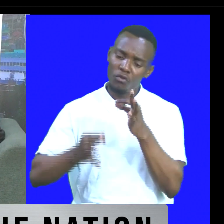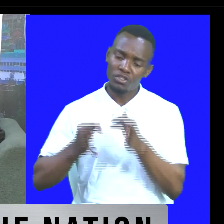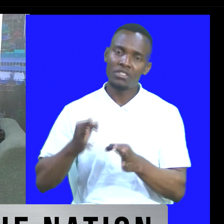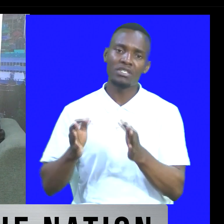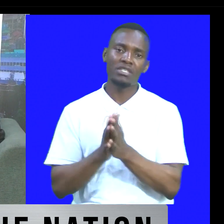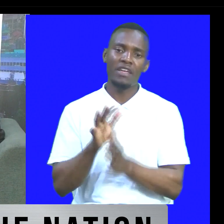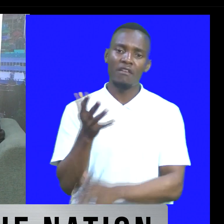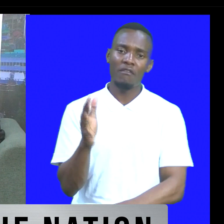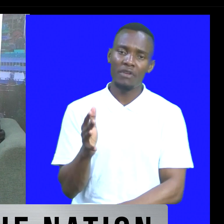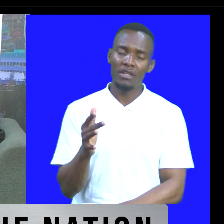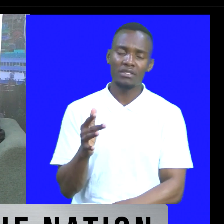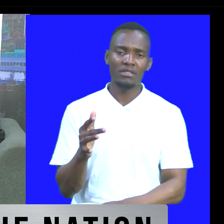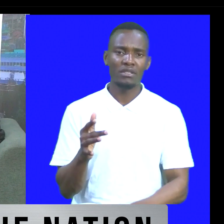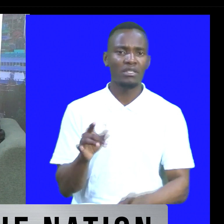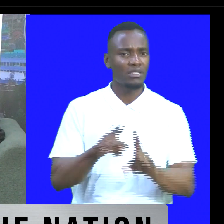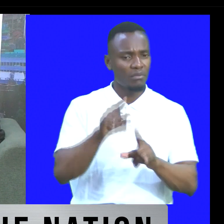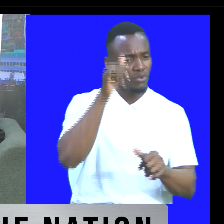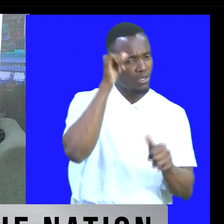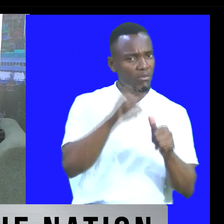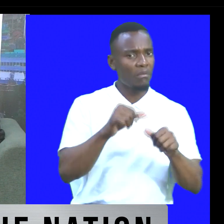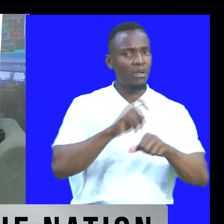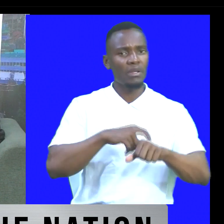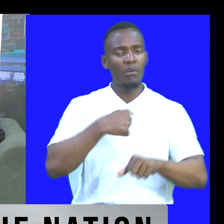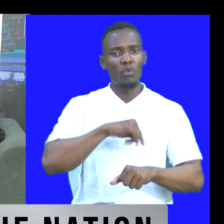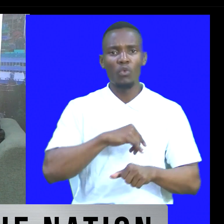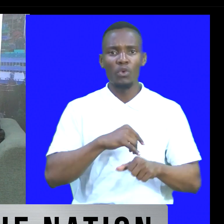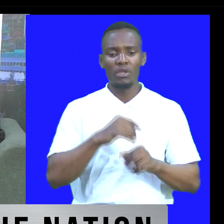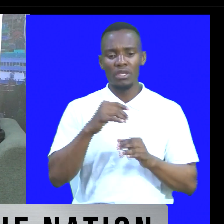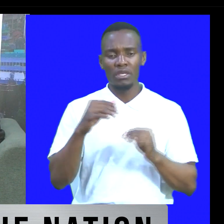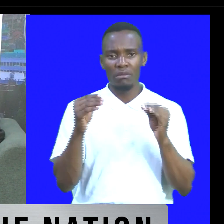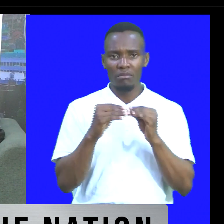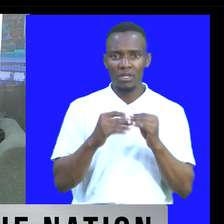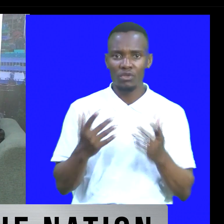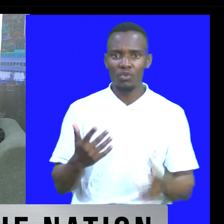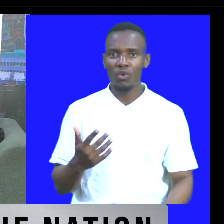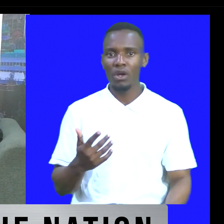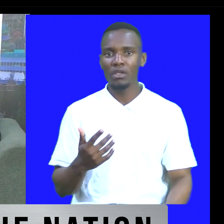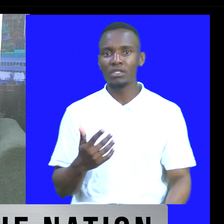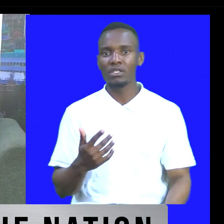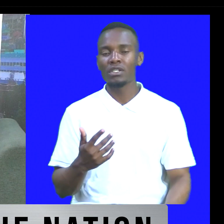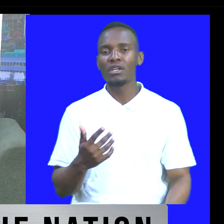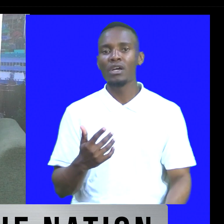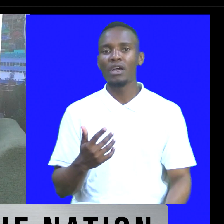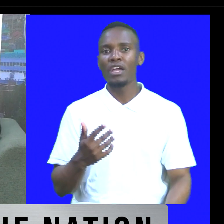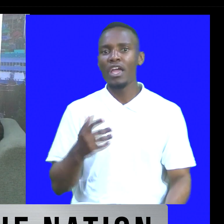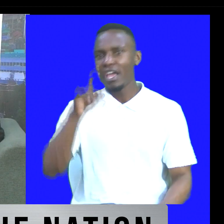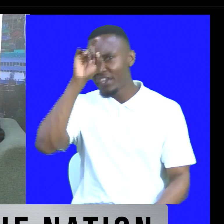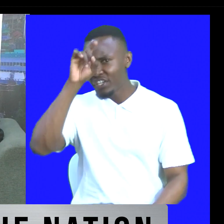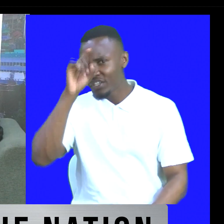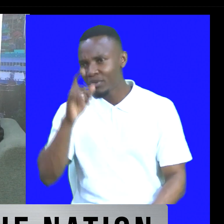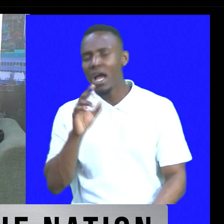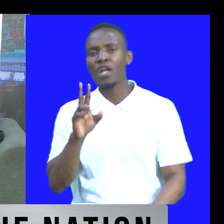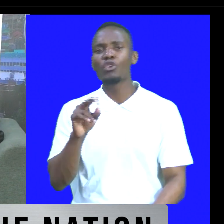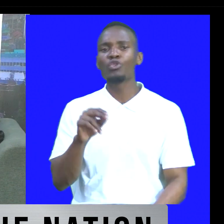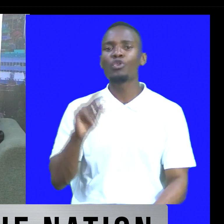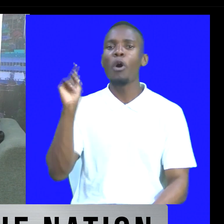it doesn't work. You remember the day we played, was it with Egypt or Morocco? And Yeah. Moi was there, and It it was switched Egypt. off the light. No, it was Malawi. yeah. That was